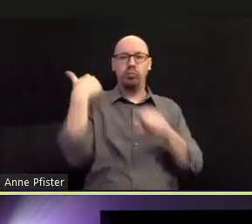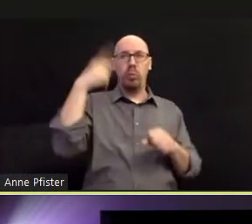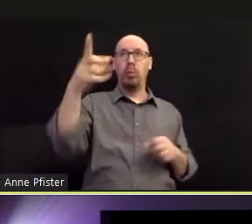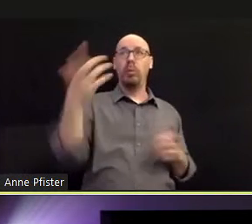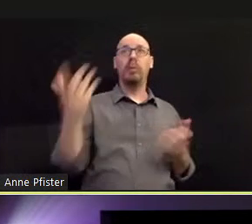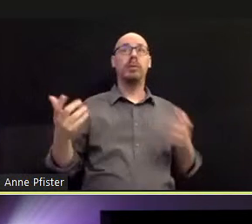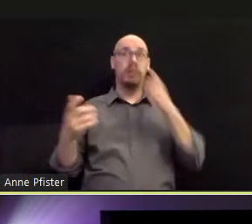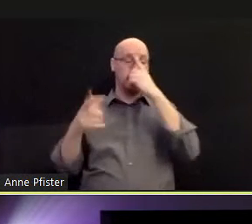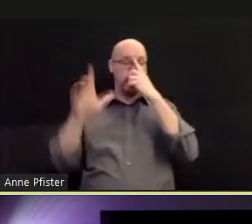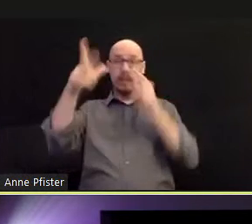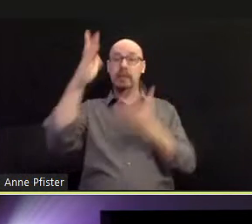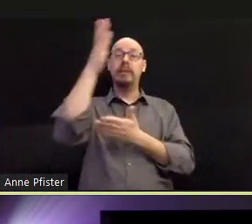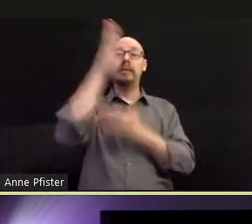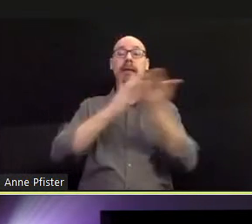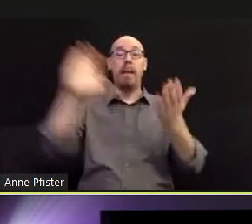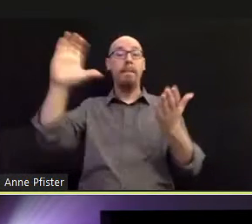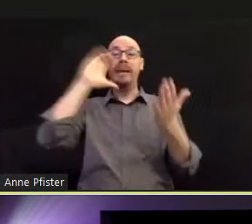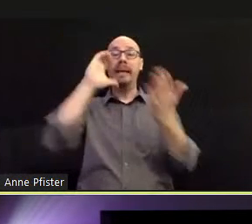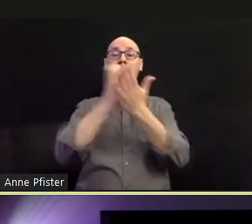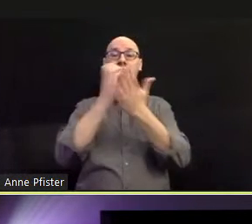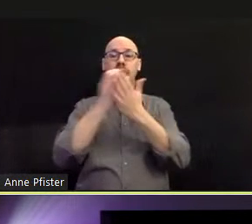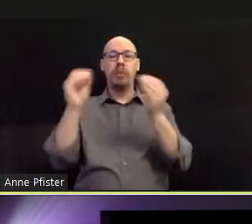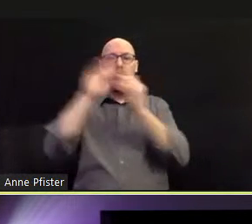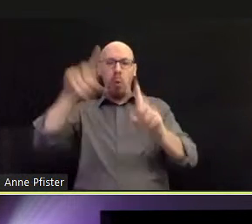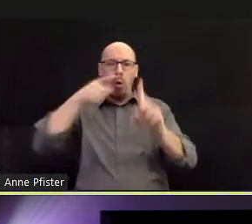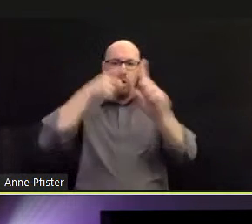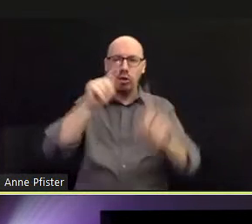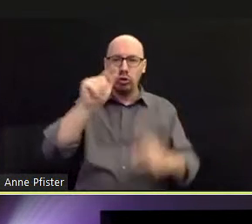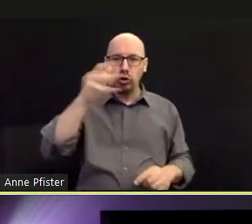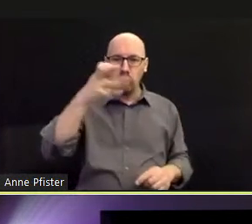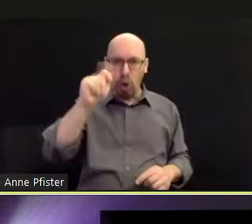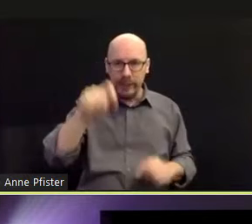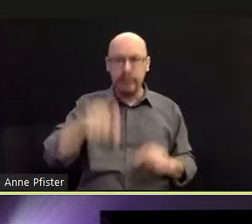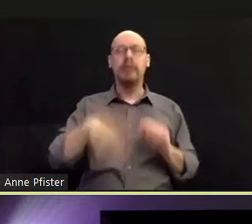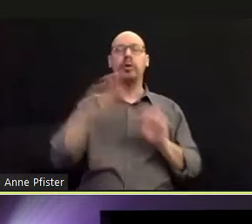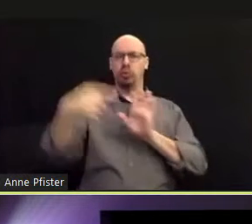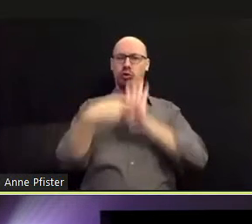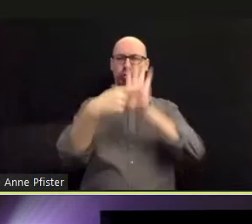Some of the images were more targeted. We presented several themes to the youth.